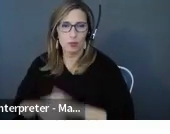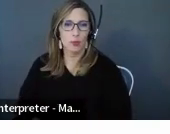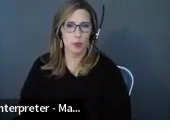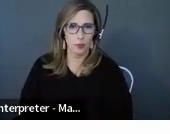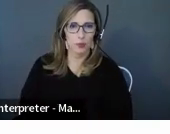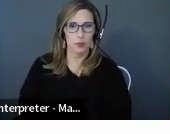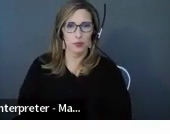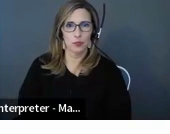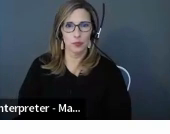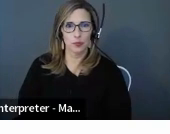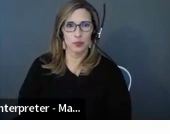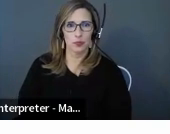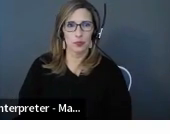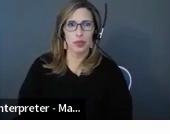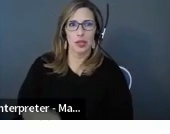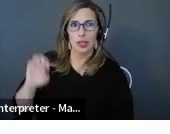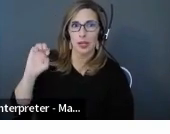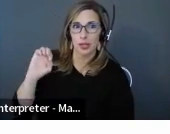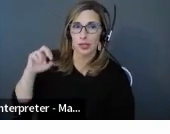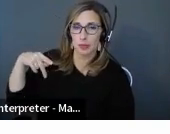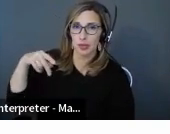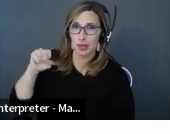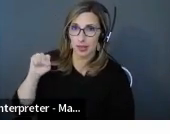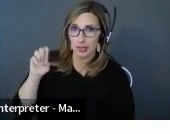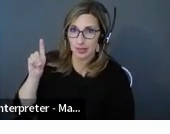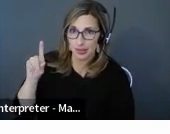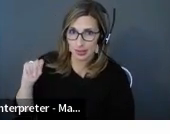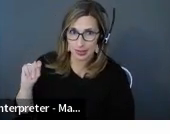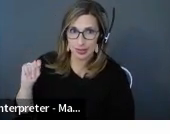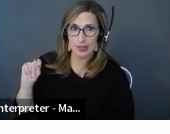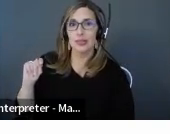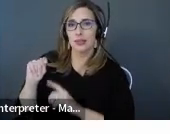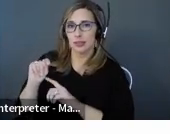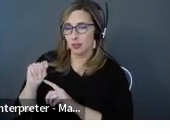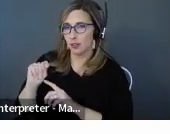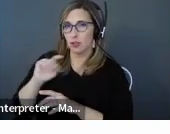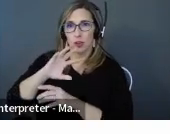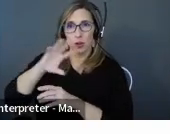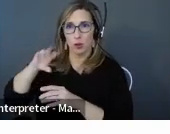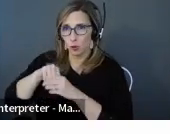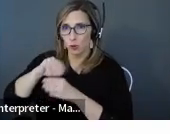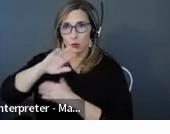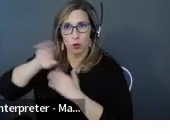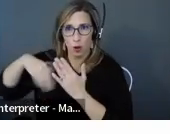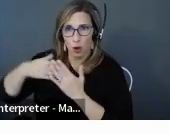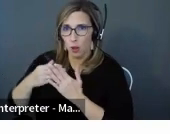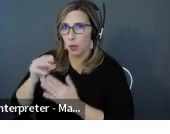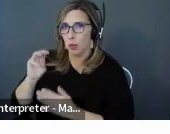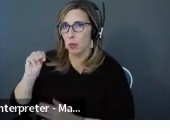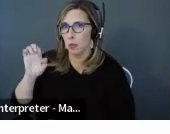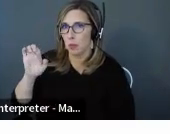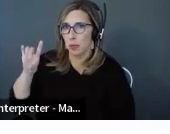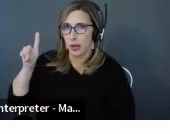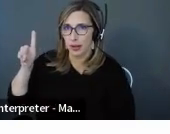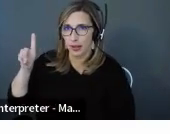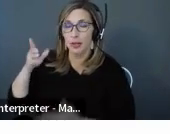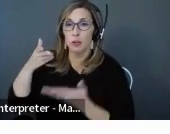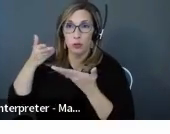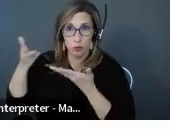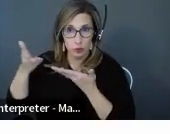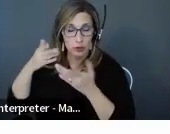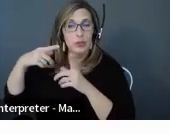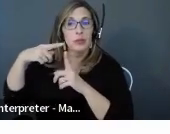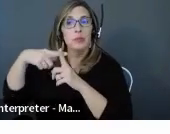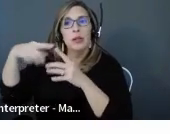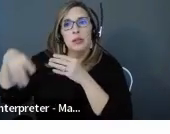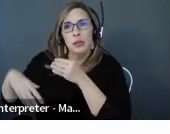So EPSDT, or Can Be Healthy, it will include all Medicaid services available to adults, plus